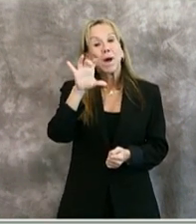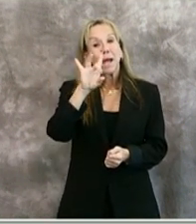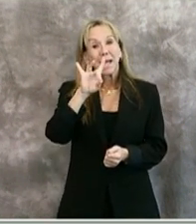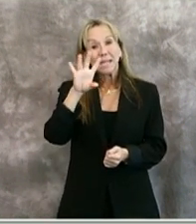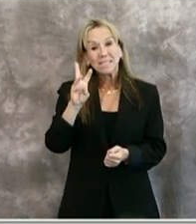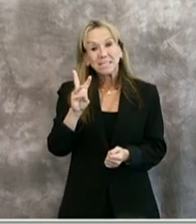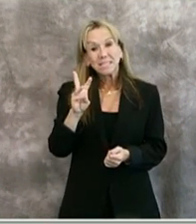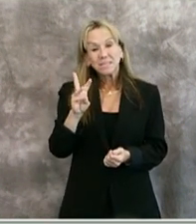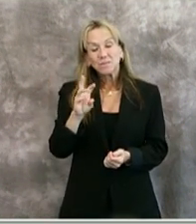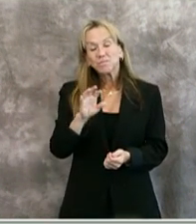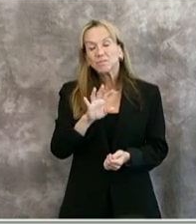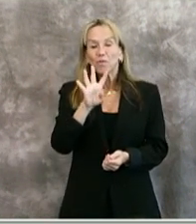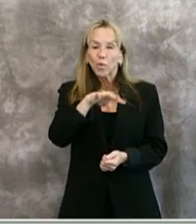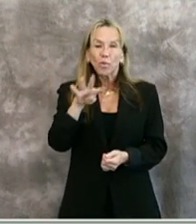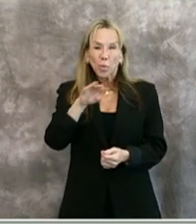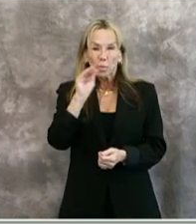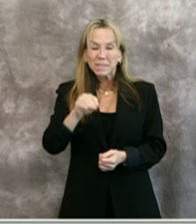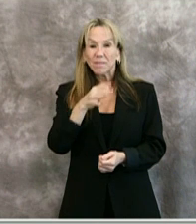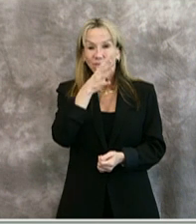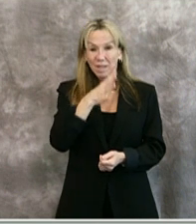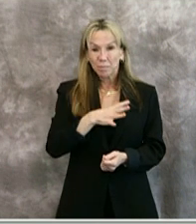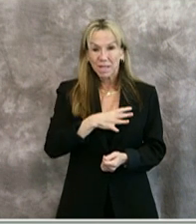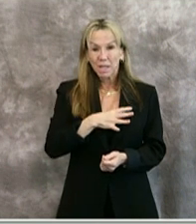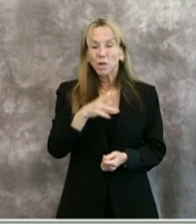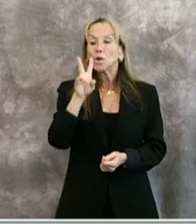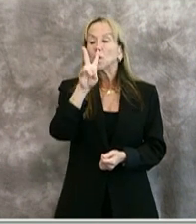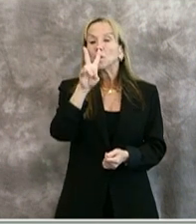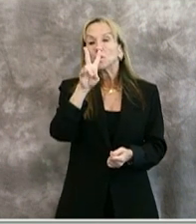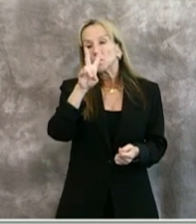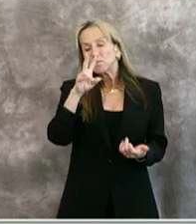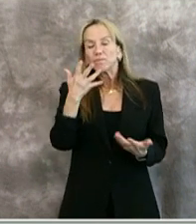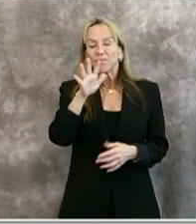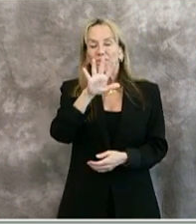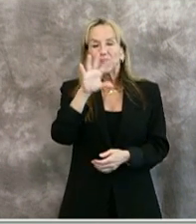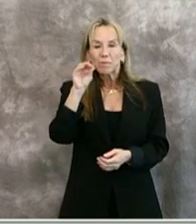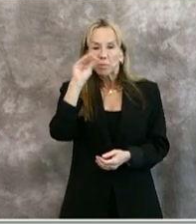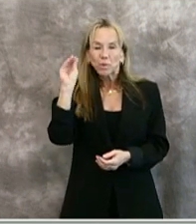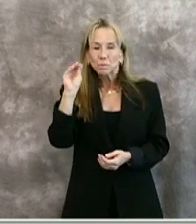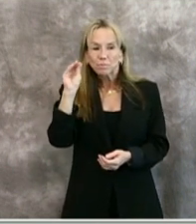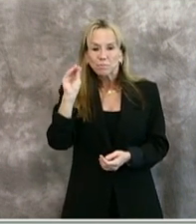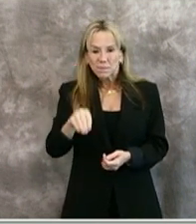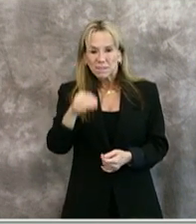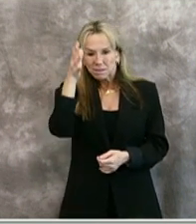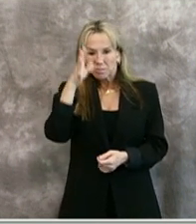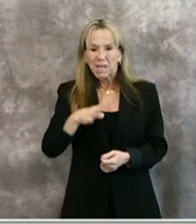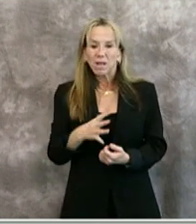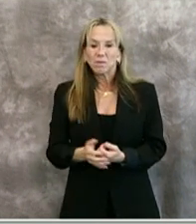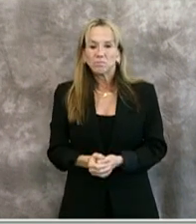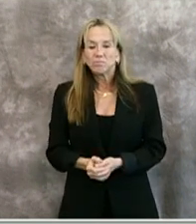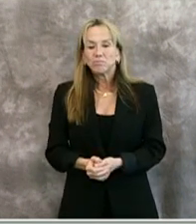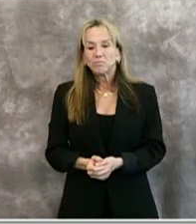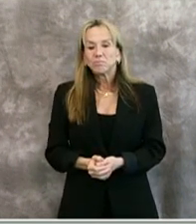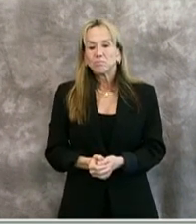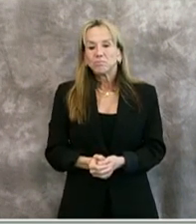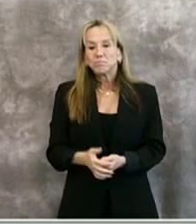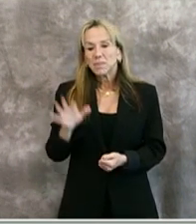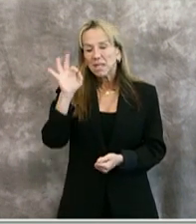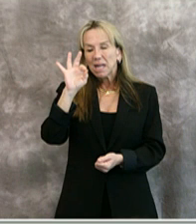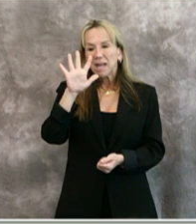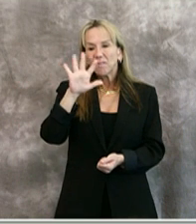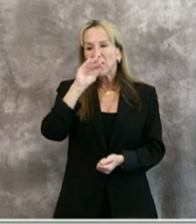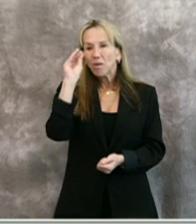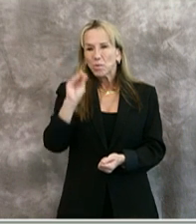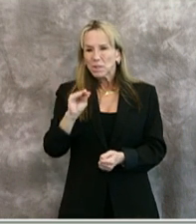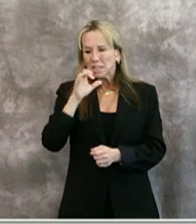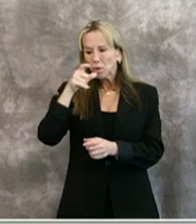186, or 44%, are female, 236, or 50%, are male. And 95% of